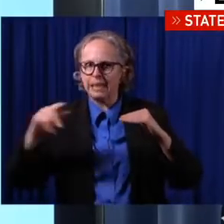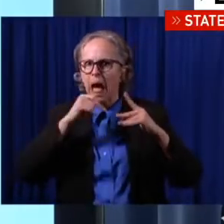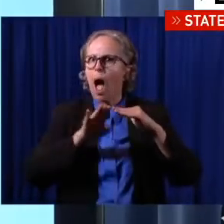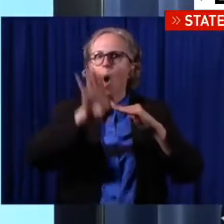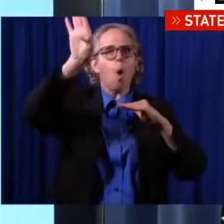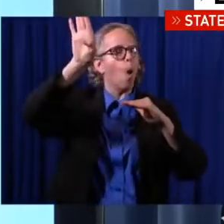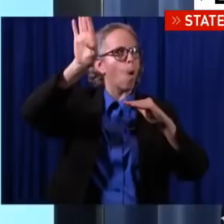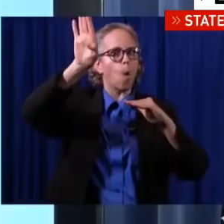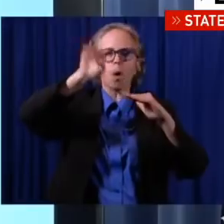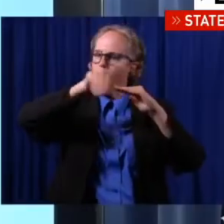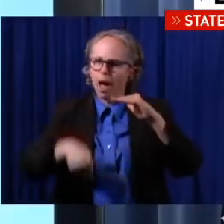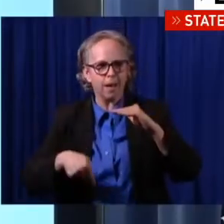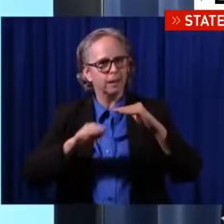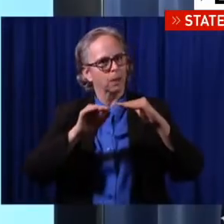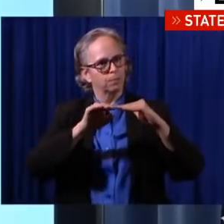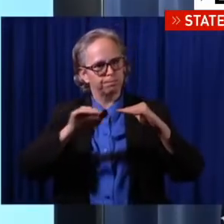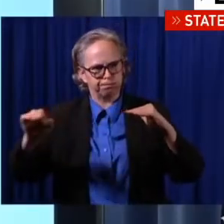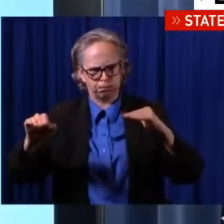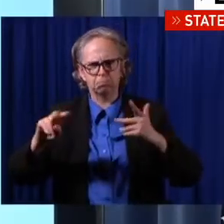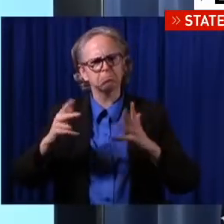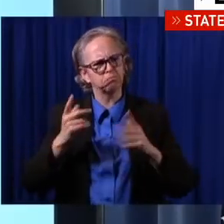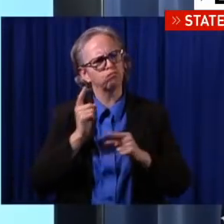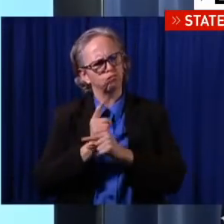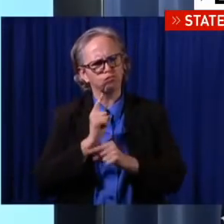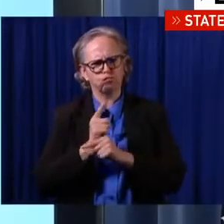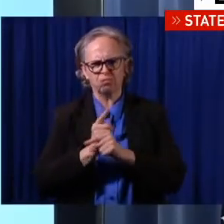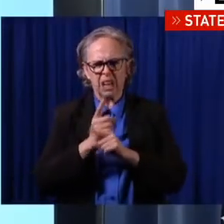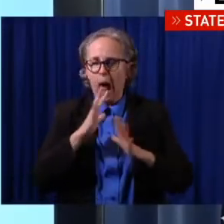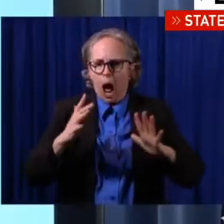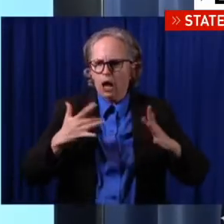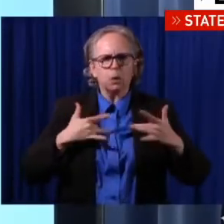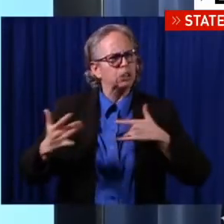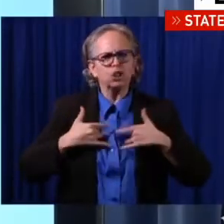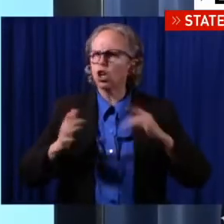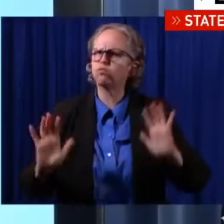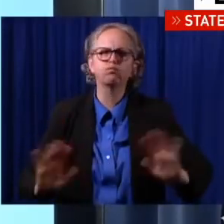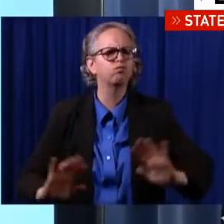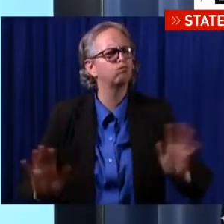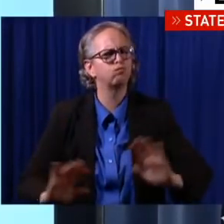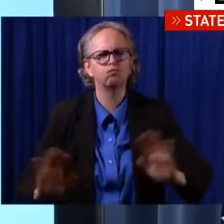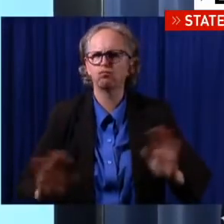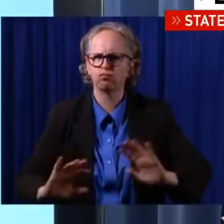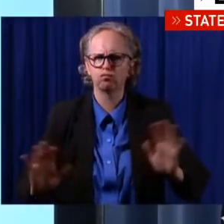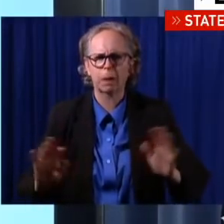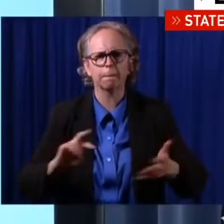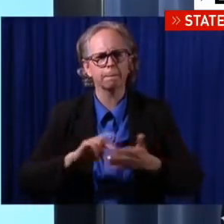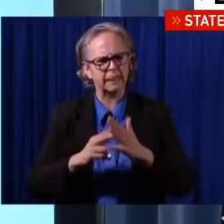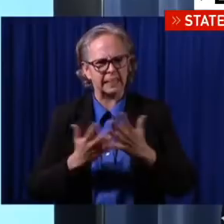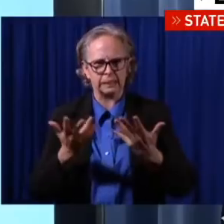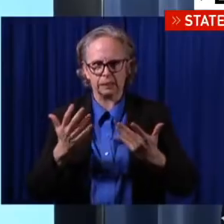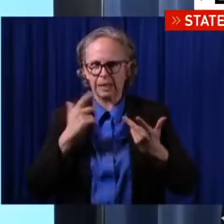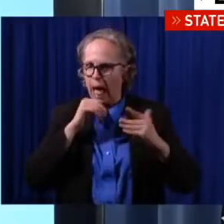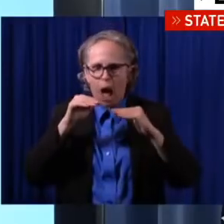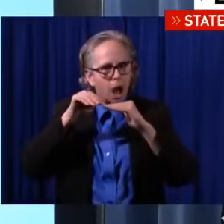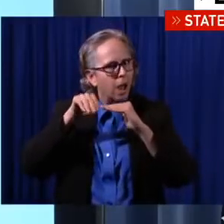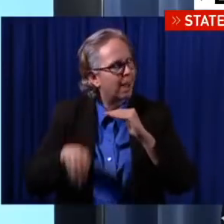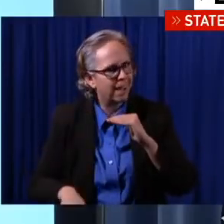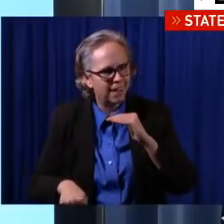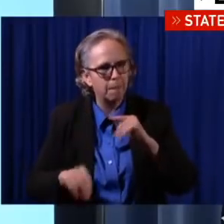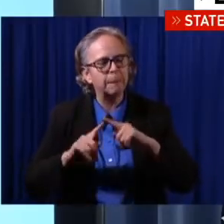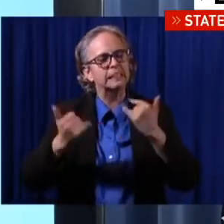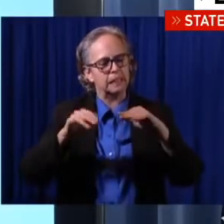number is really not alarming. It just means it has stopped going down in that region. If you